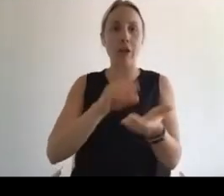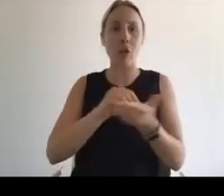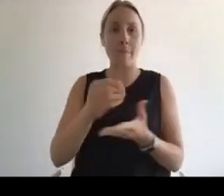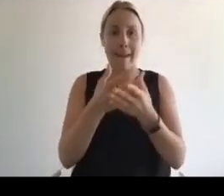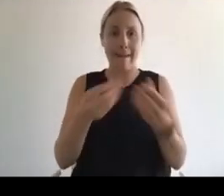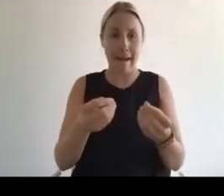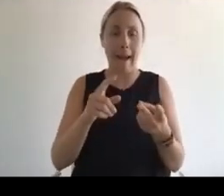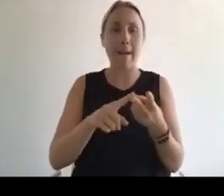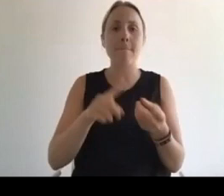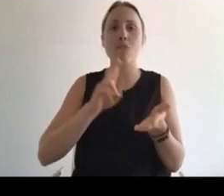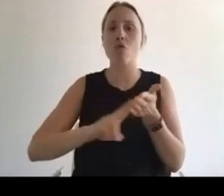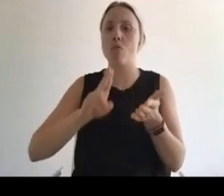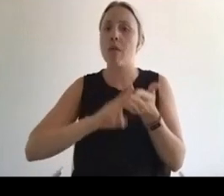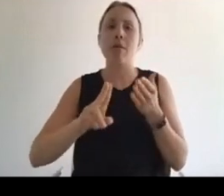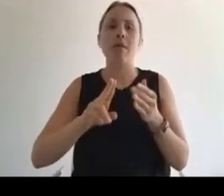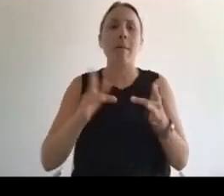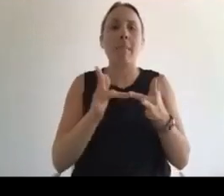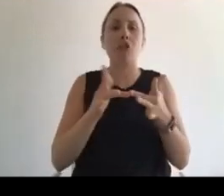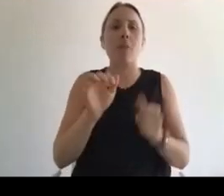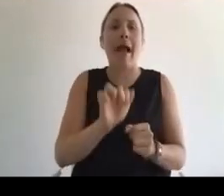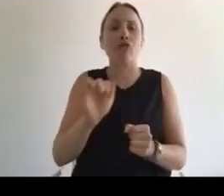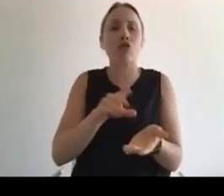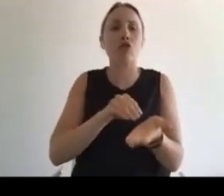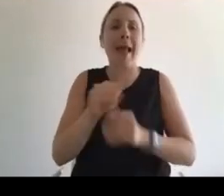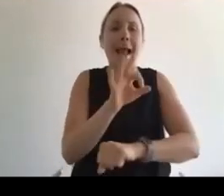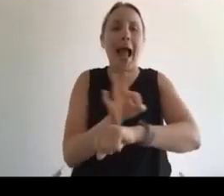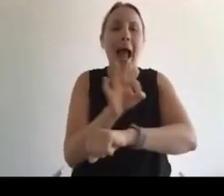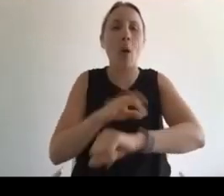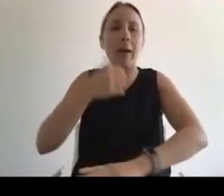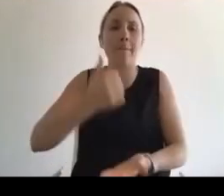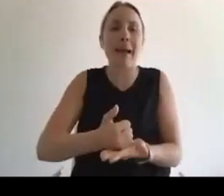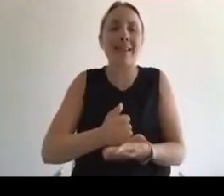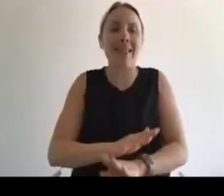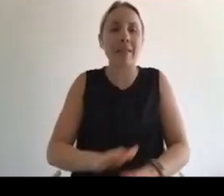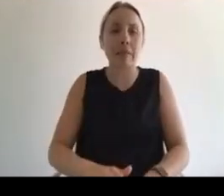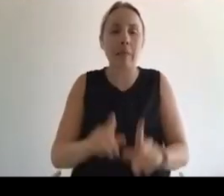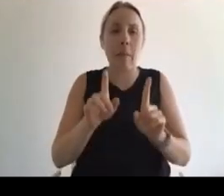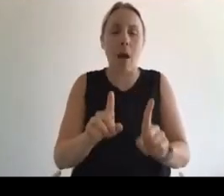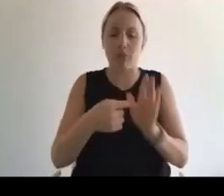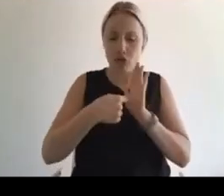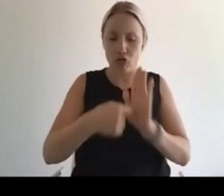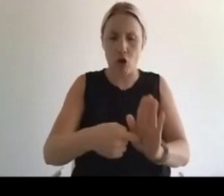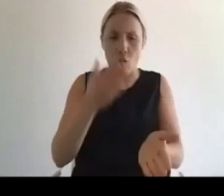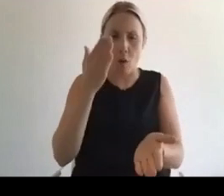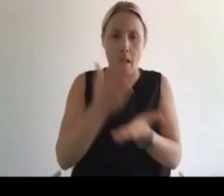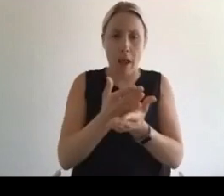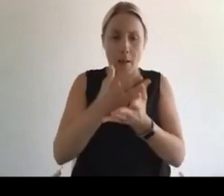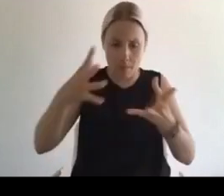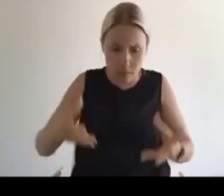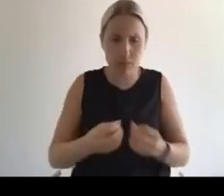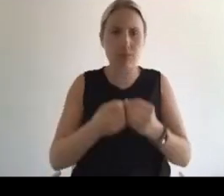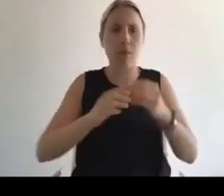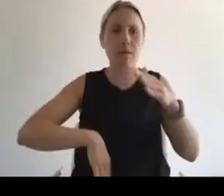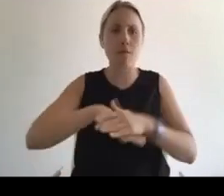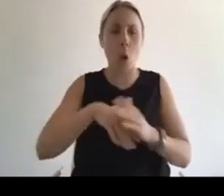average pay on an hourly basis, but it doesn't actually represent the extent to which some people in society